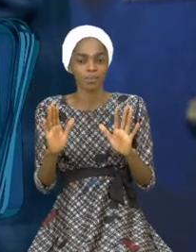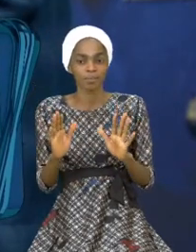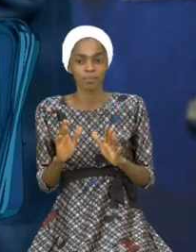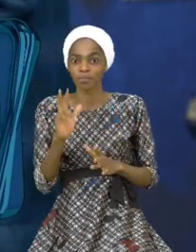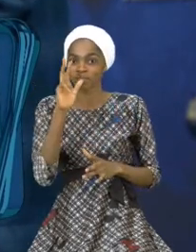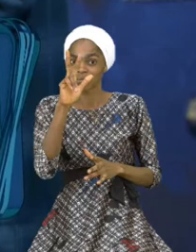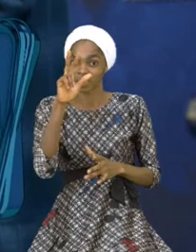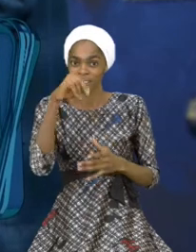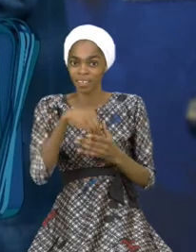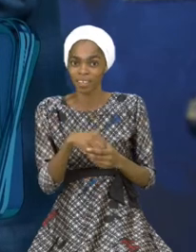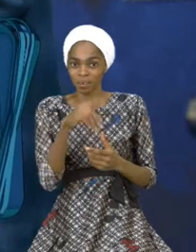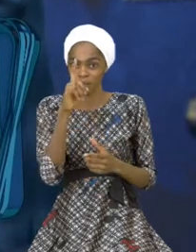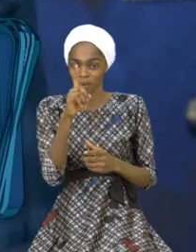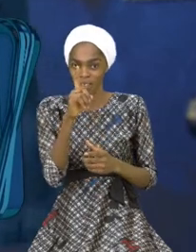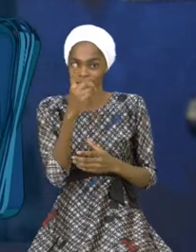3-in-1 tonight.